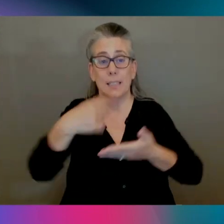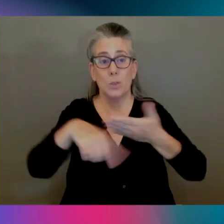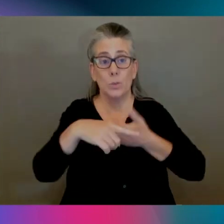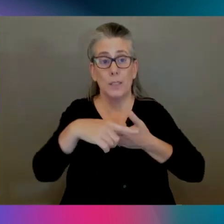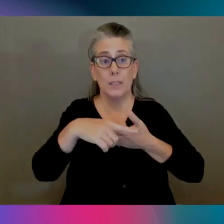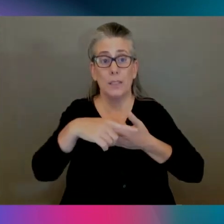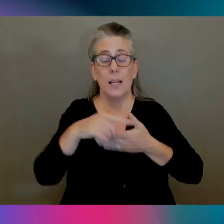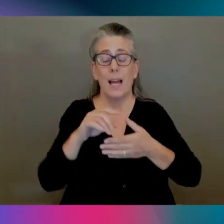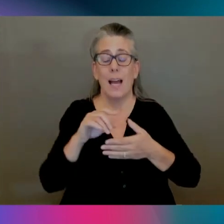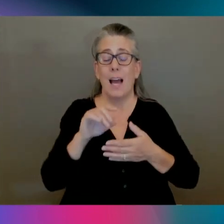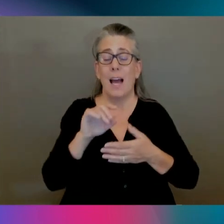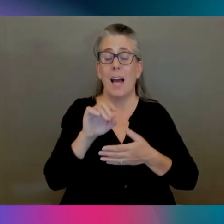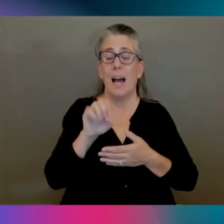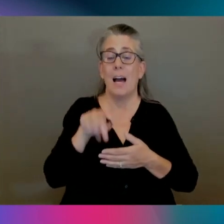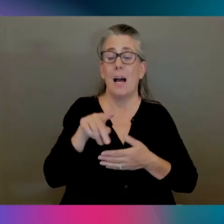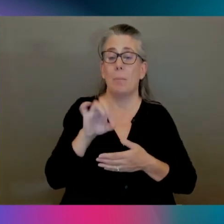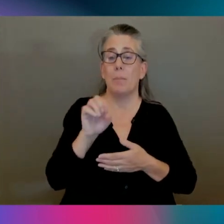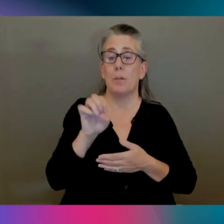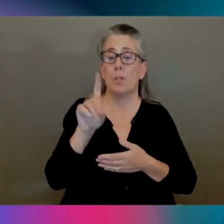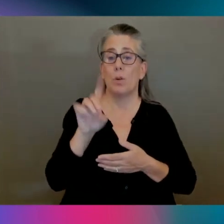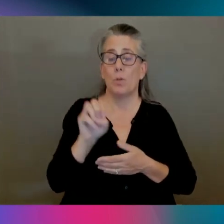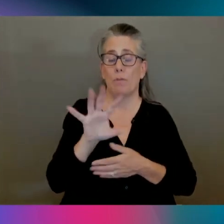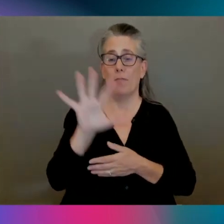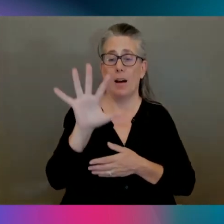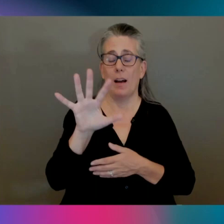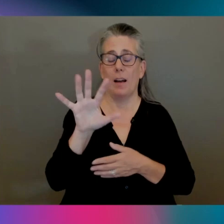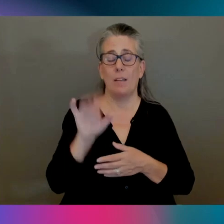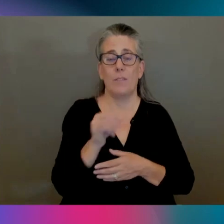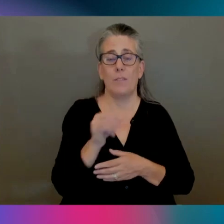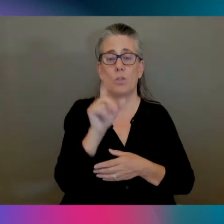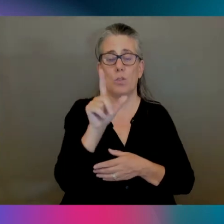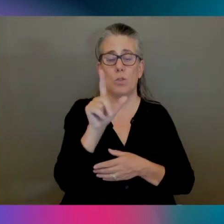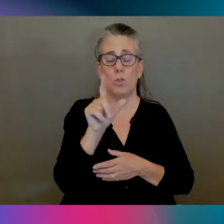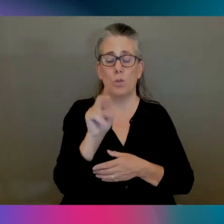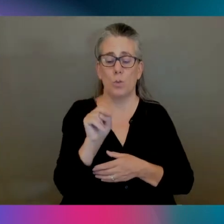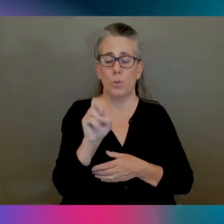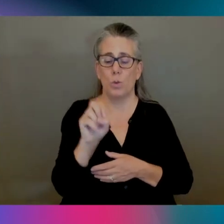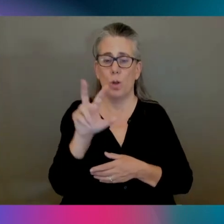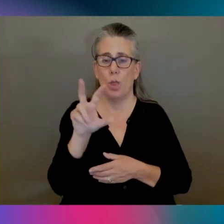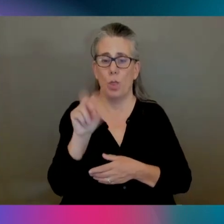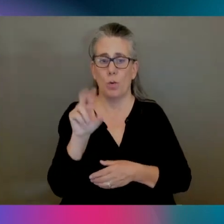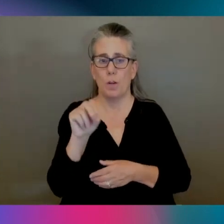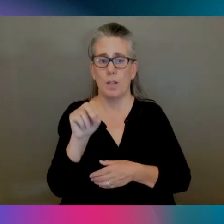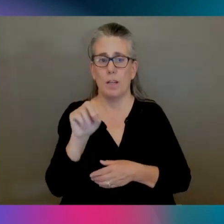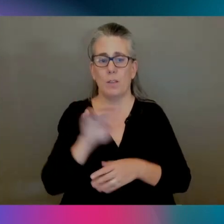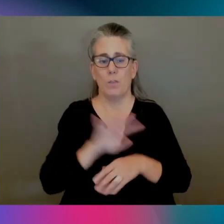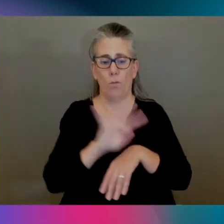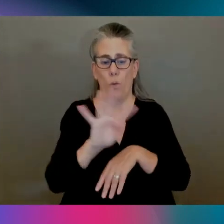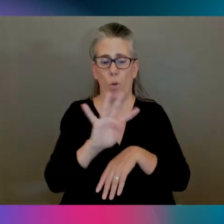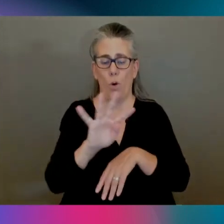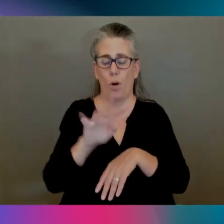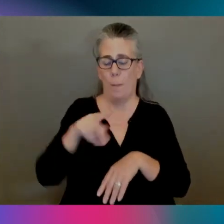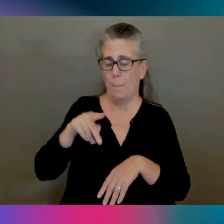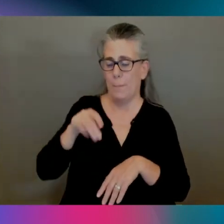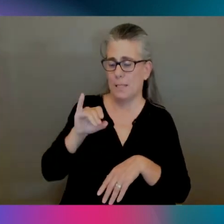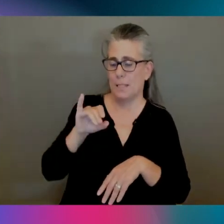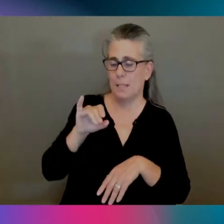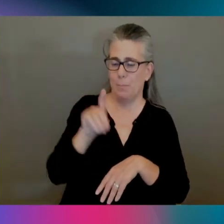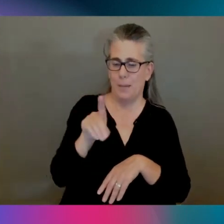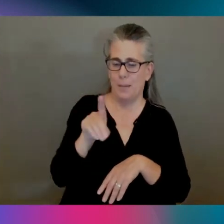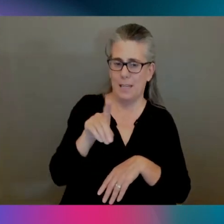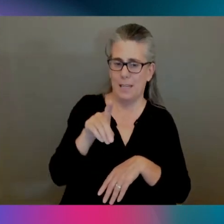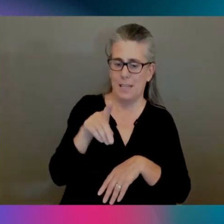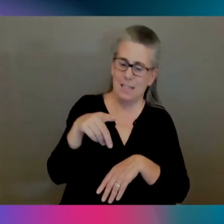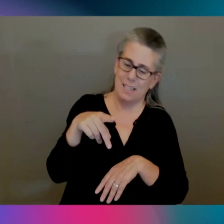episode 5, Thursday, June 30th at 4 p.m. Pacific. And from all of us here at